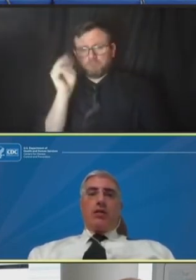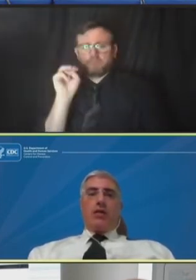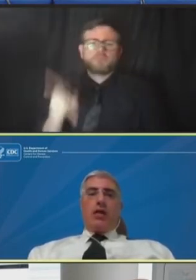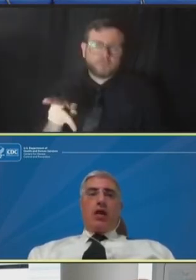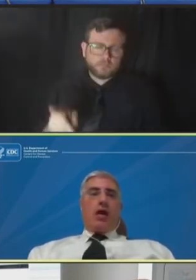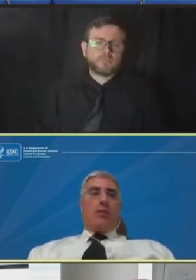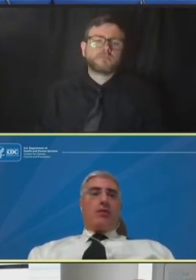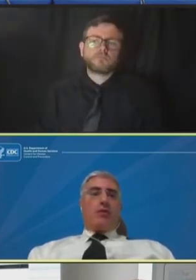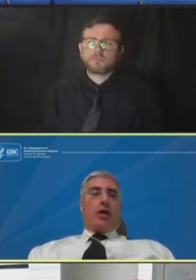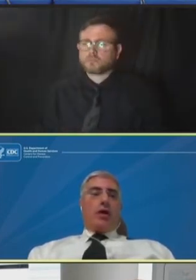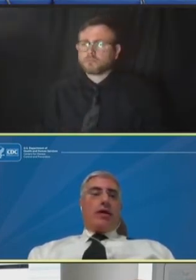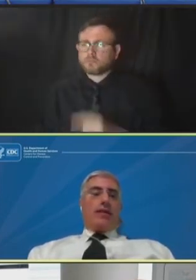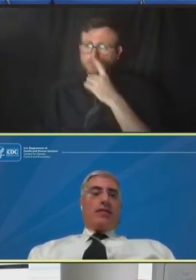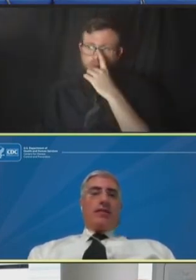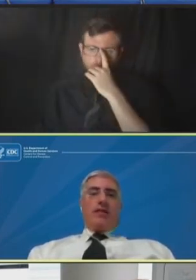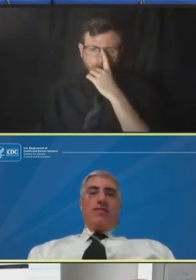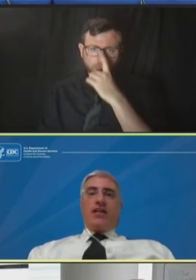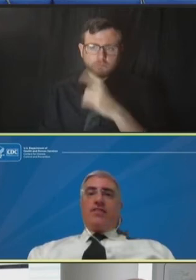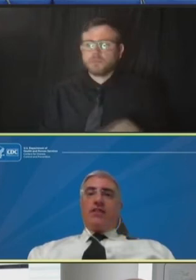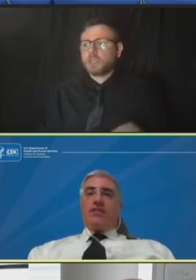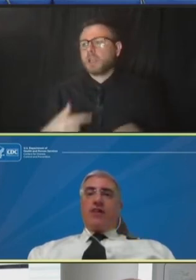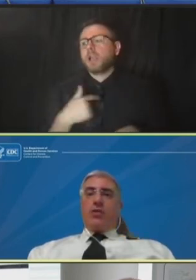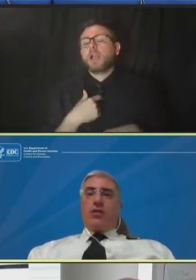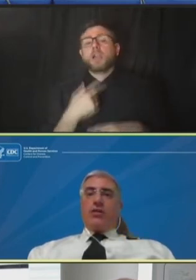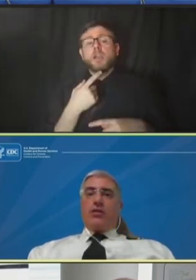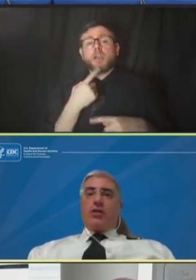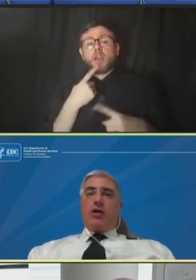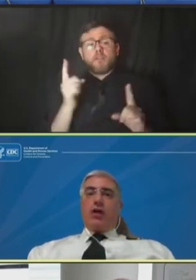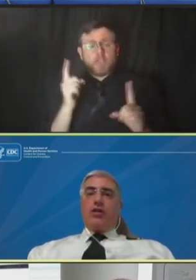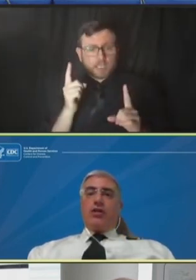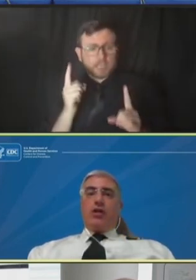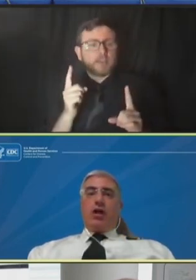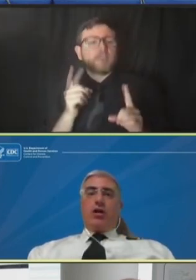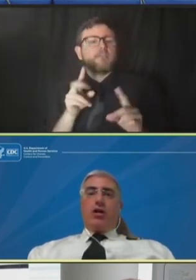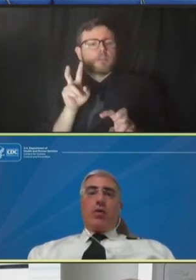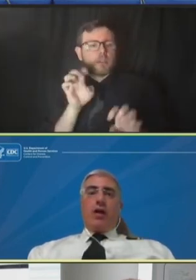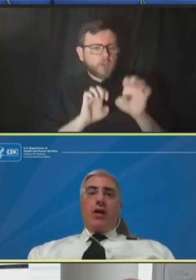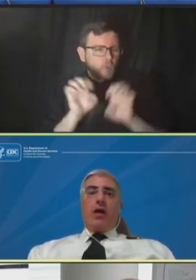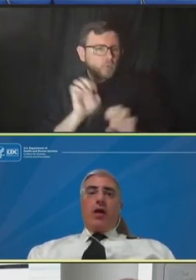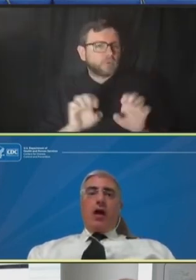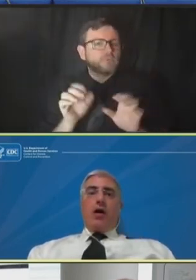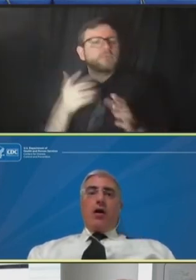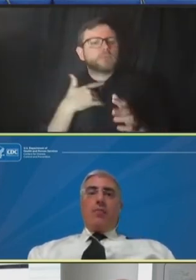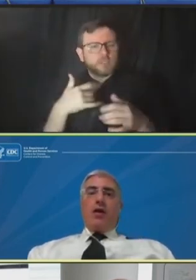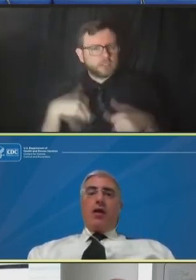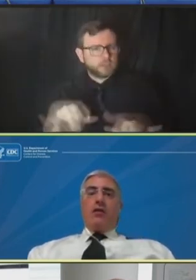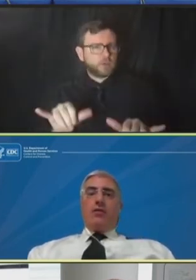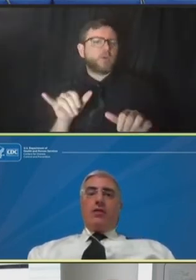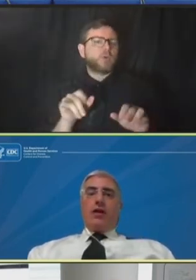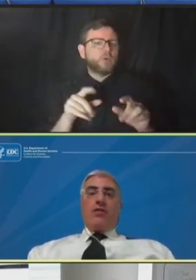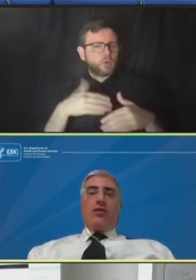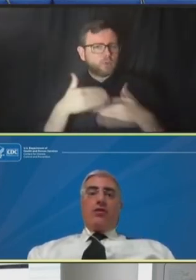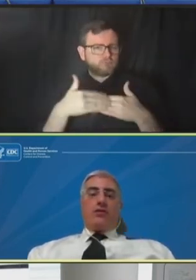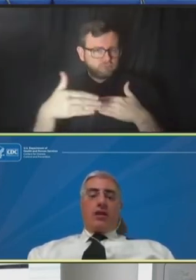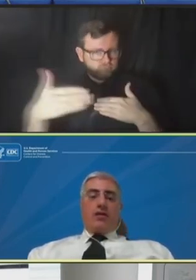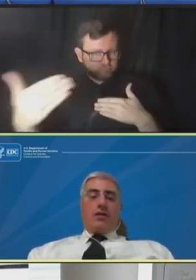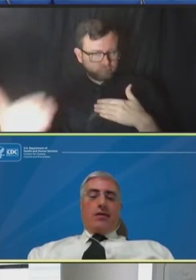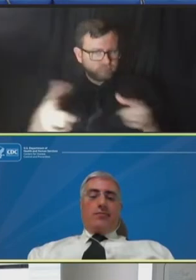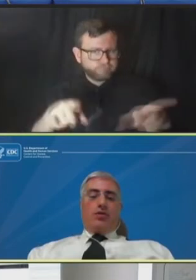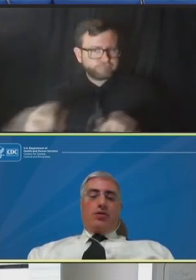monkeypox. So as I said, effectiveness evaluations are still ongoing. The